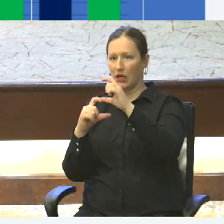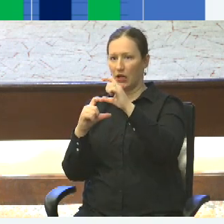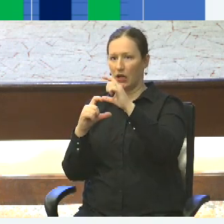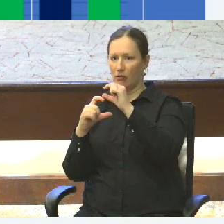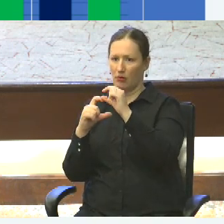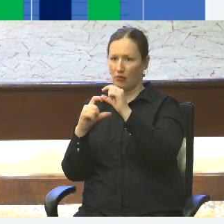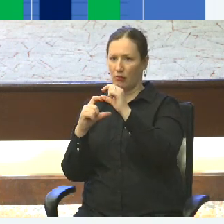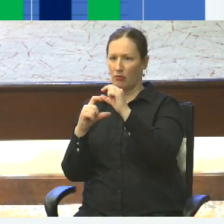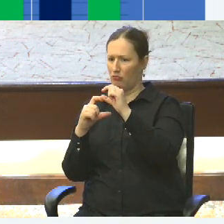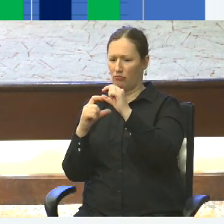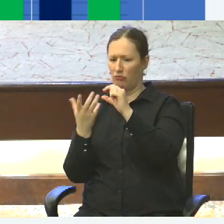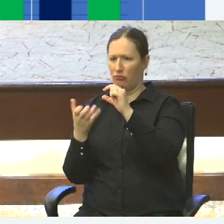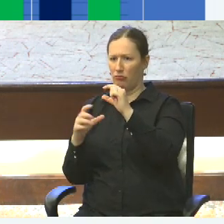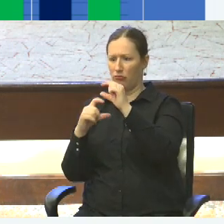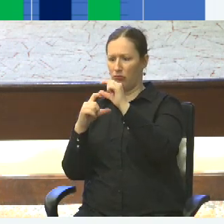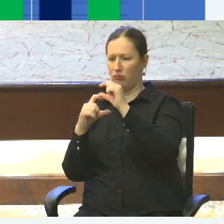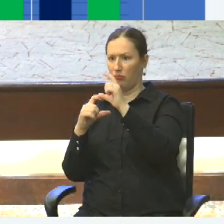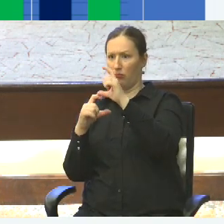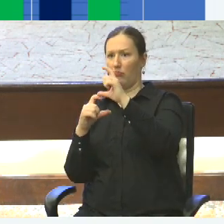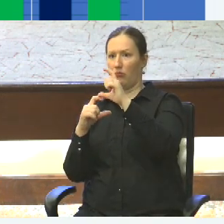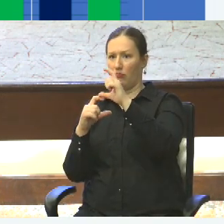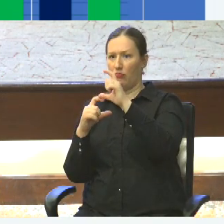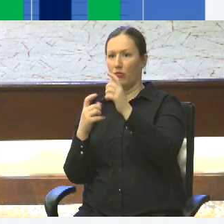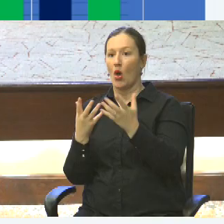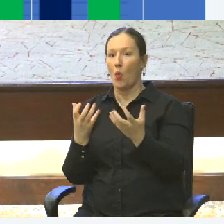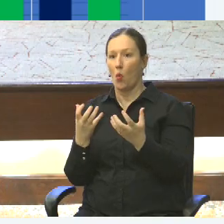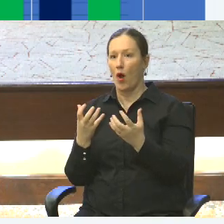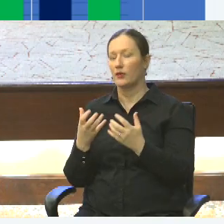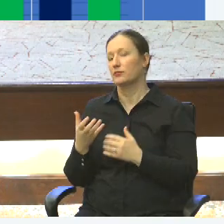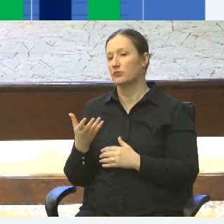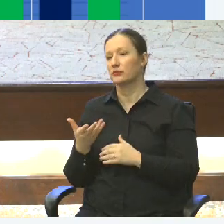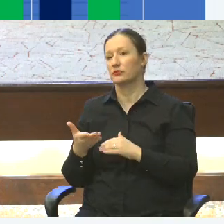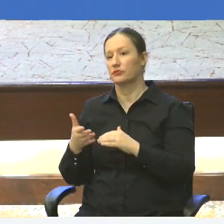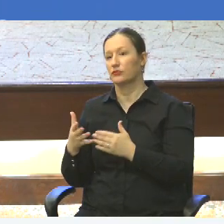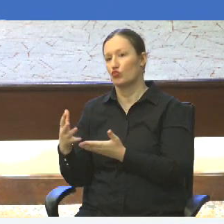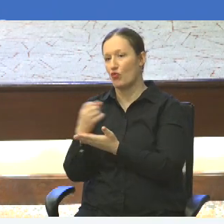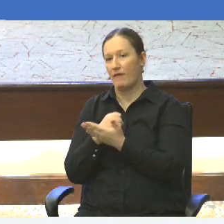generating some surplus revenue.